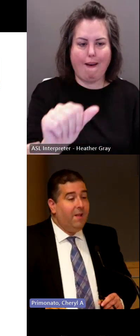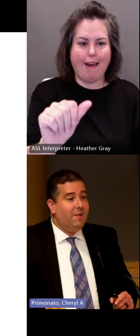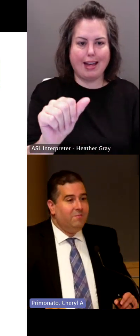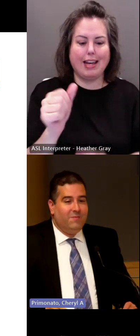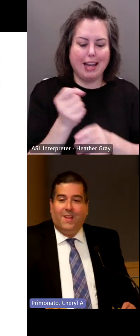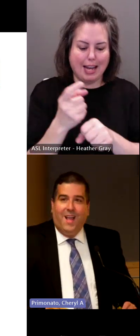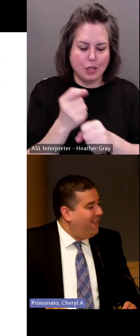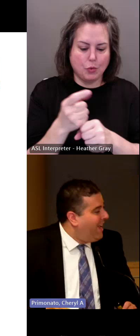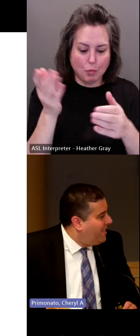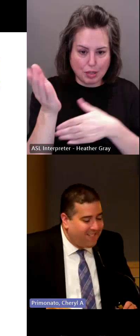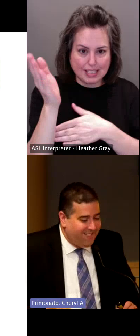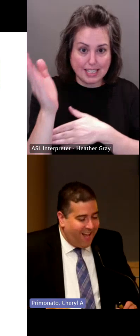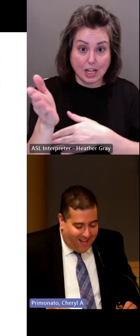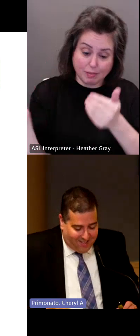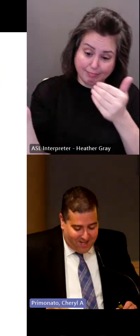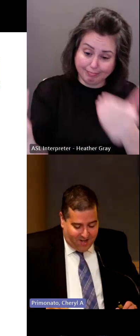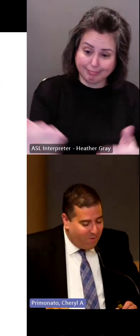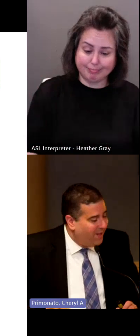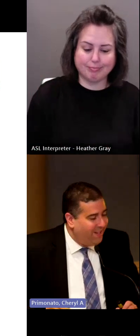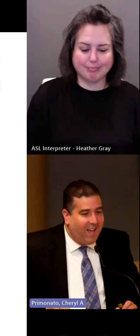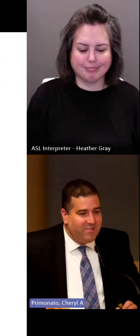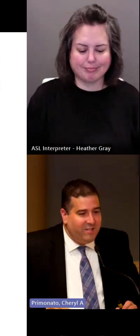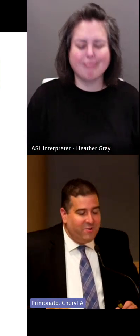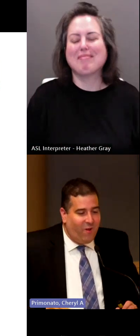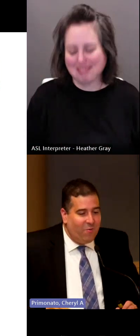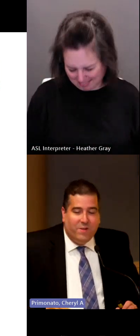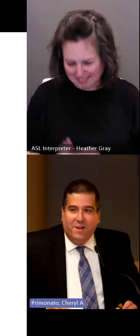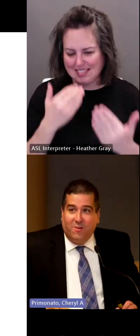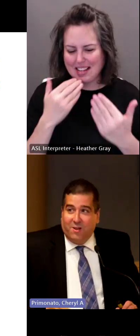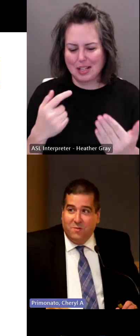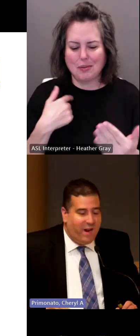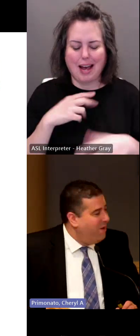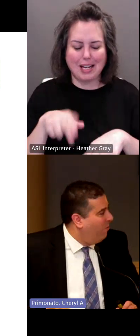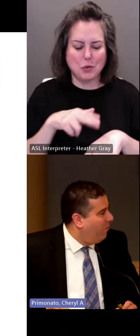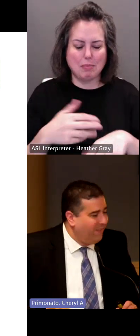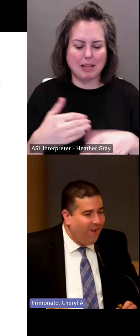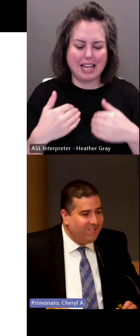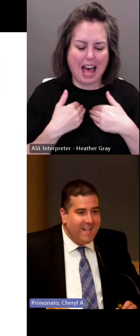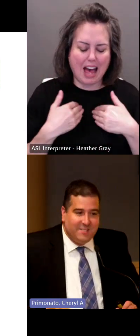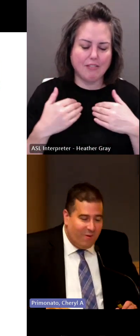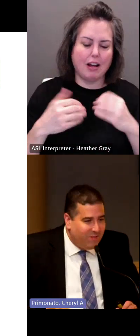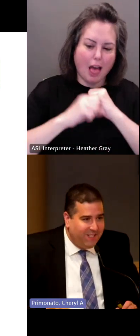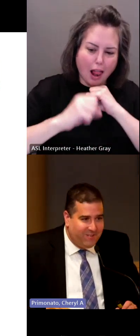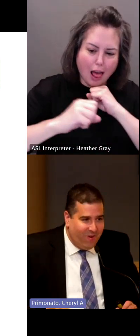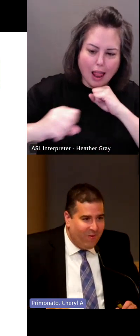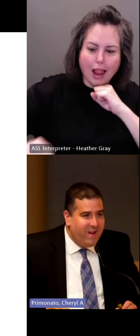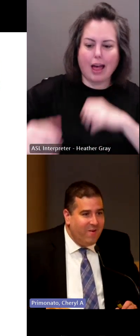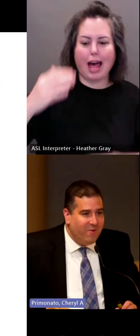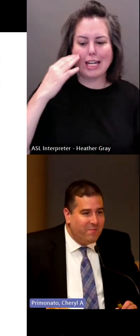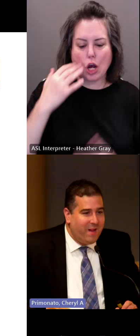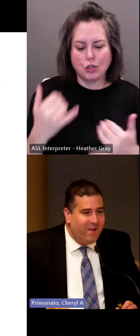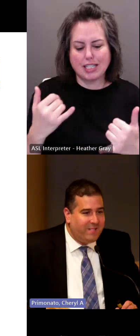Please proceed. And yes, Chairman Clevey, I usually do a long-winded introduction, but I know we're running long today, so I'm just going to turn it right over to the PennDOT